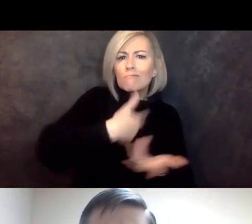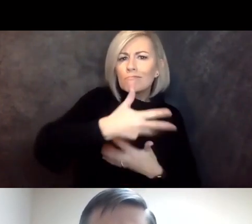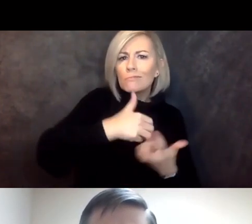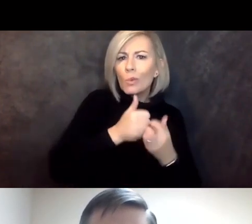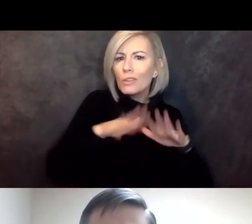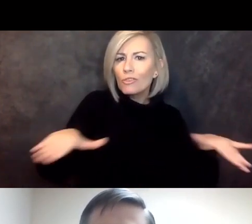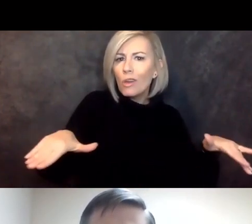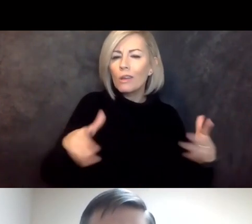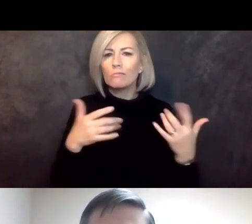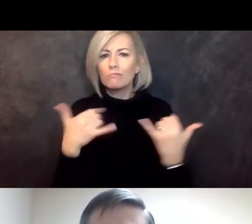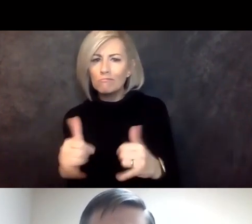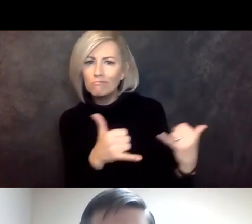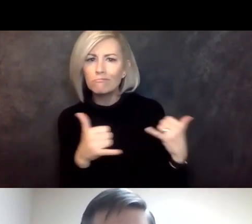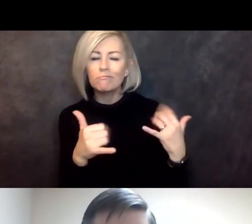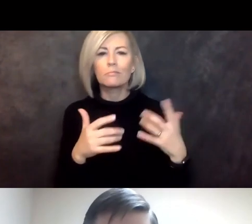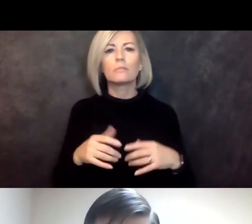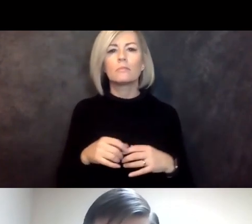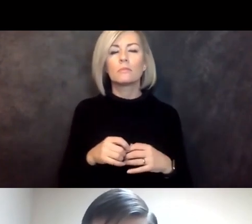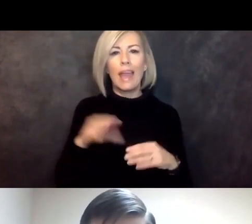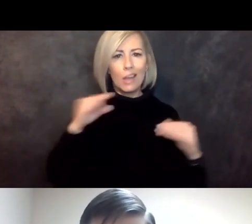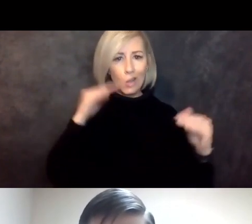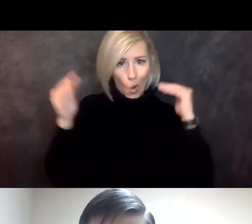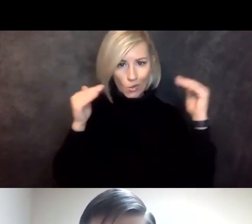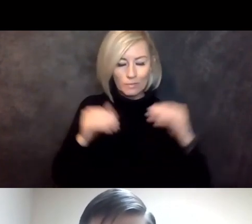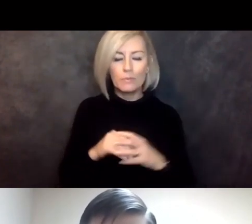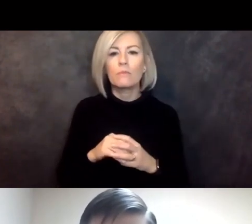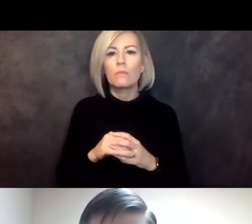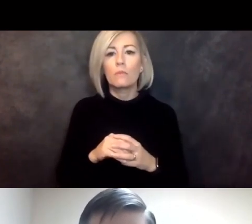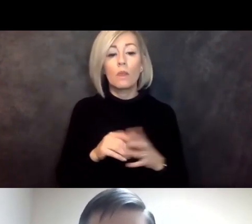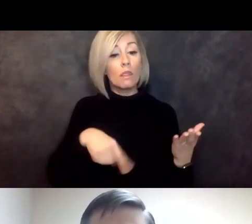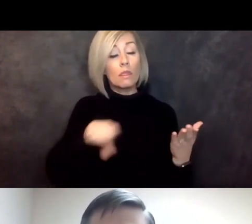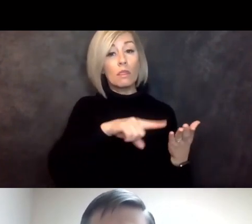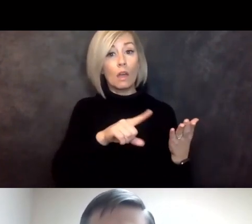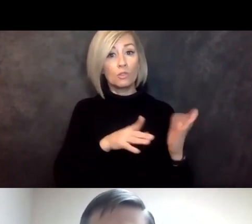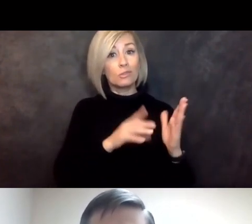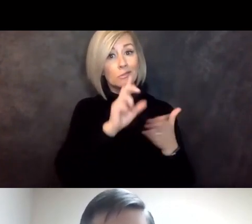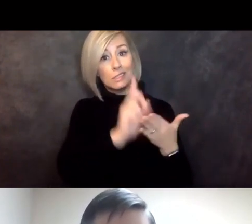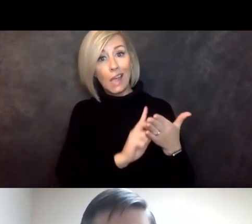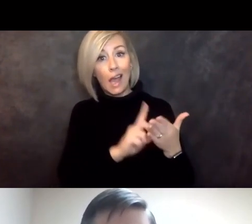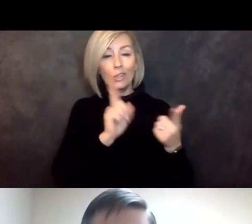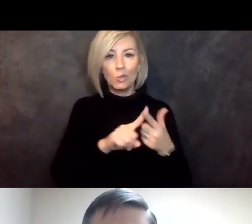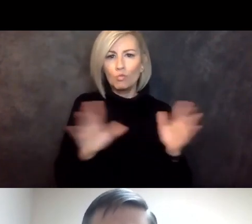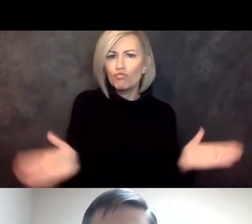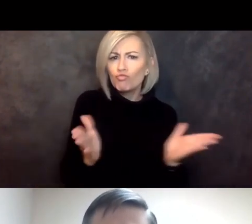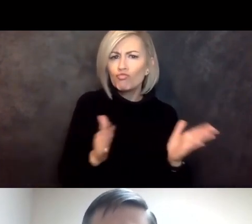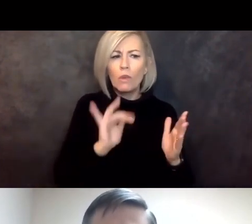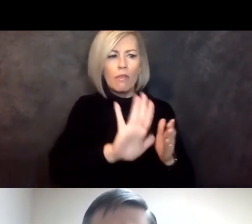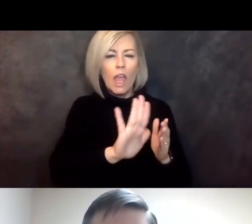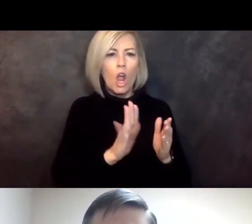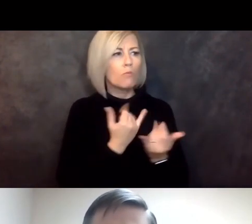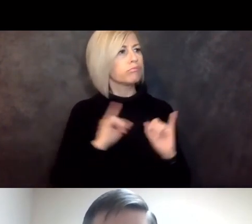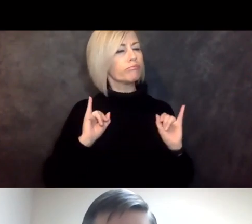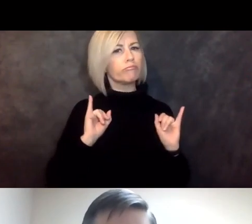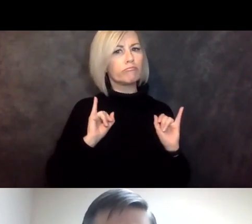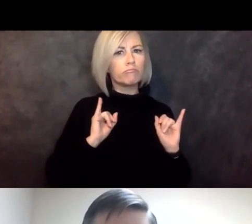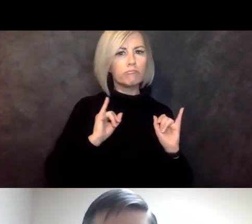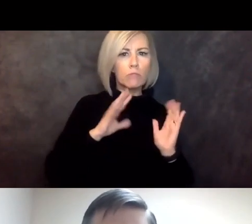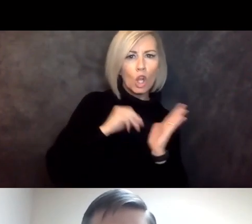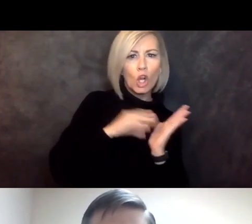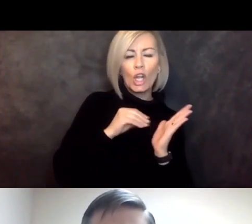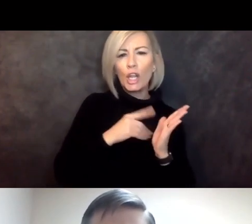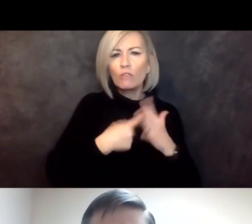adults. Play interactions and environments are designed to foster children's initiative and independent learning. The activities